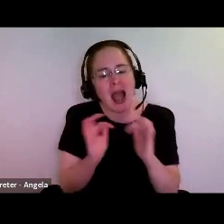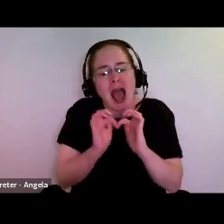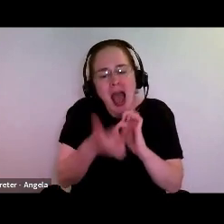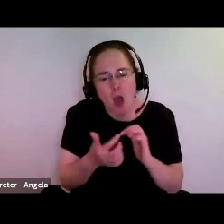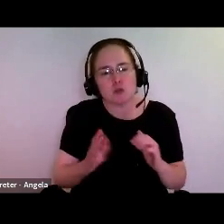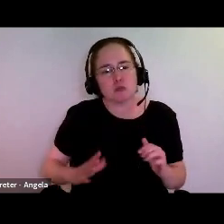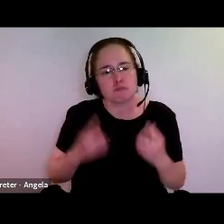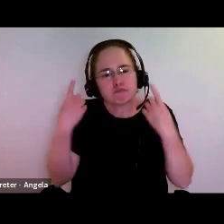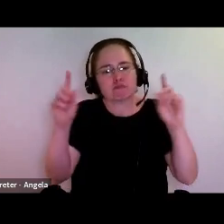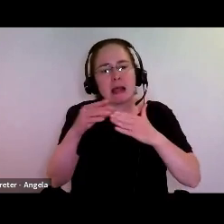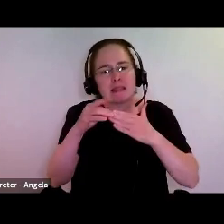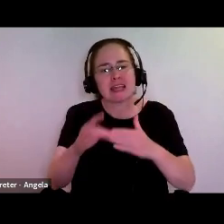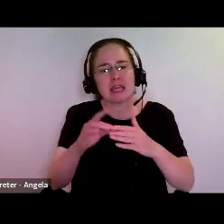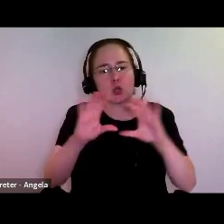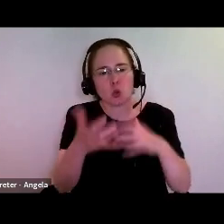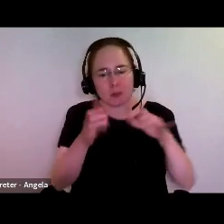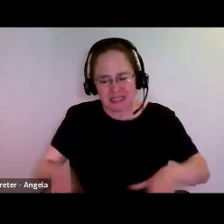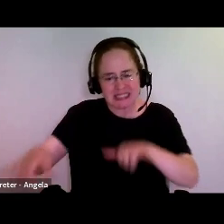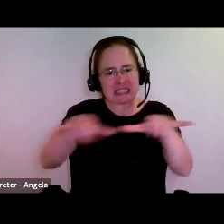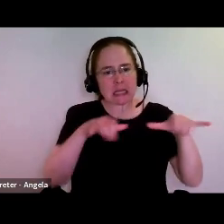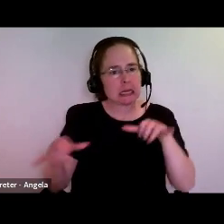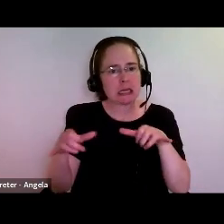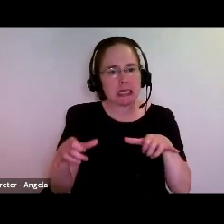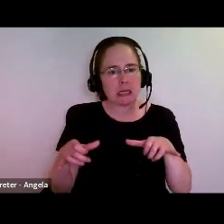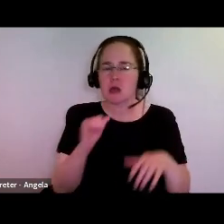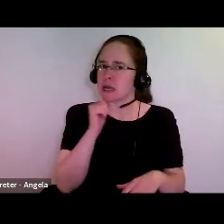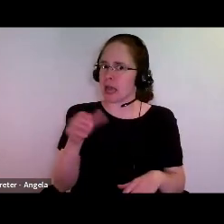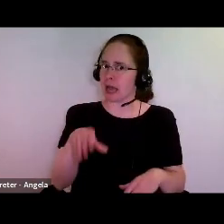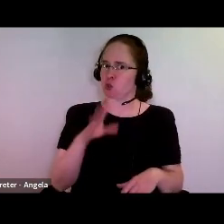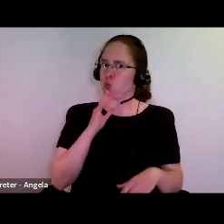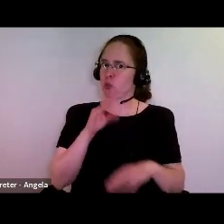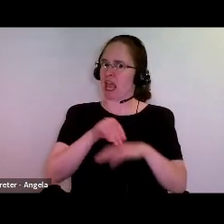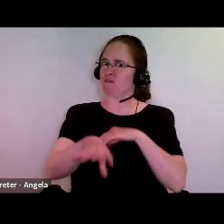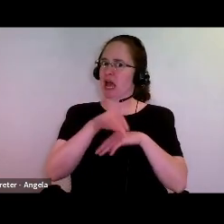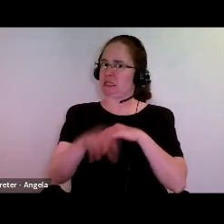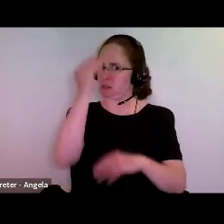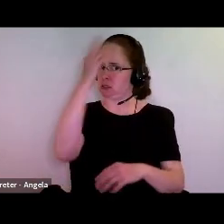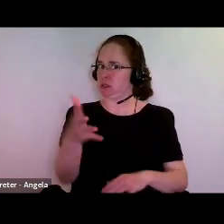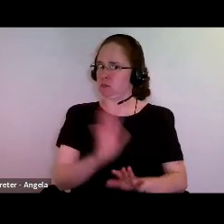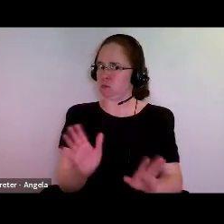lead the groups in a consistent way, how not to give advice, how not